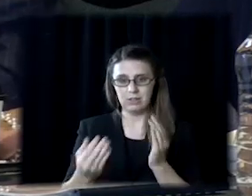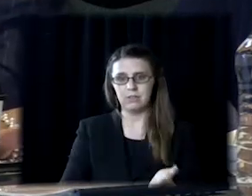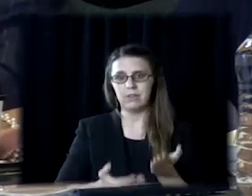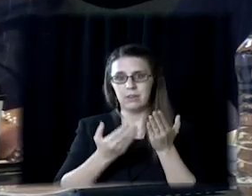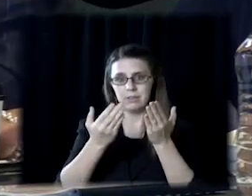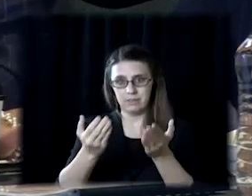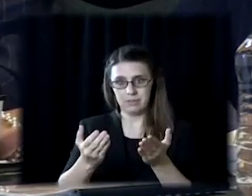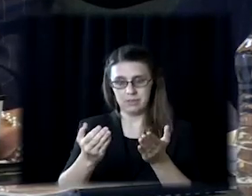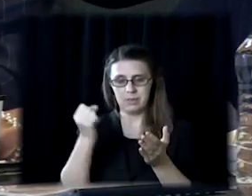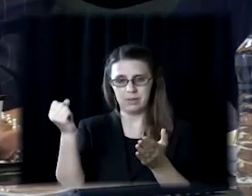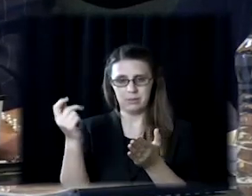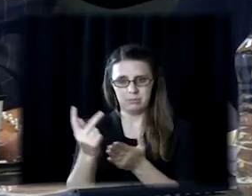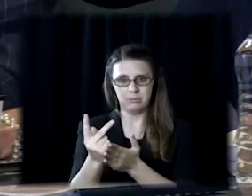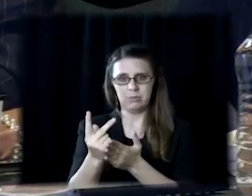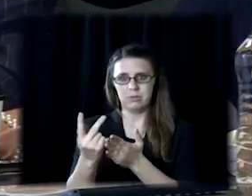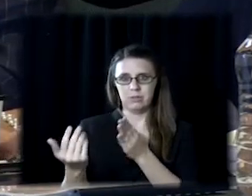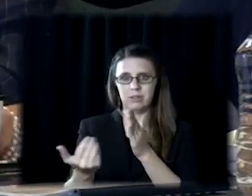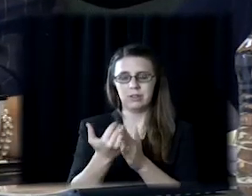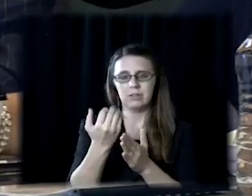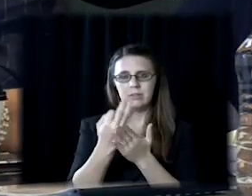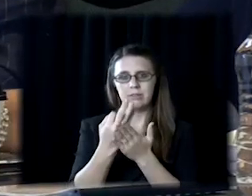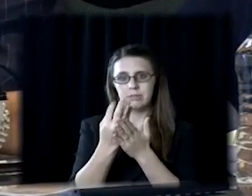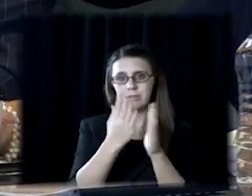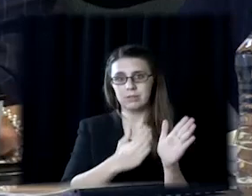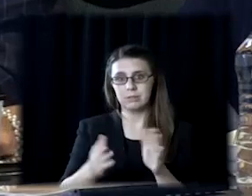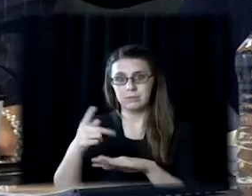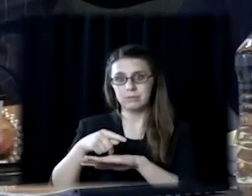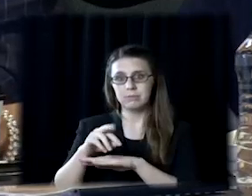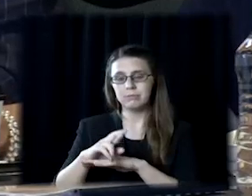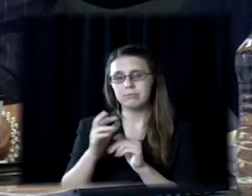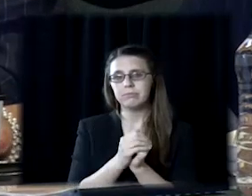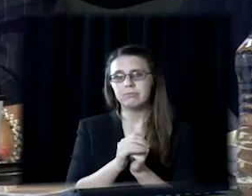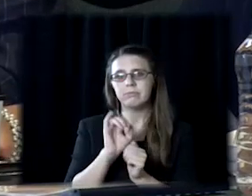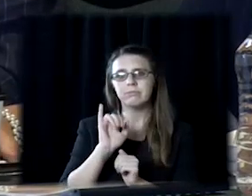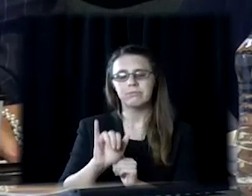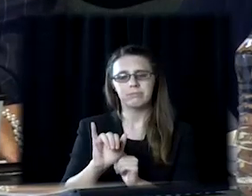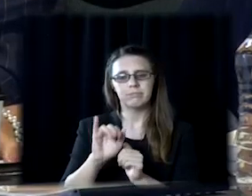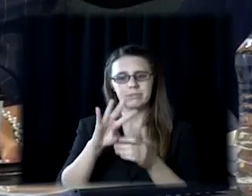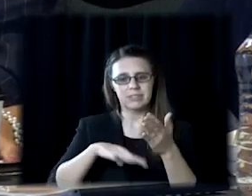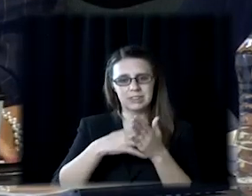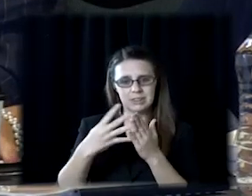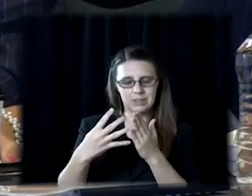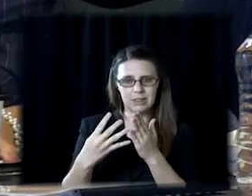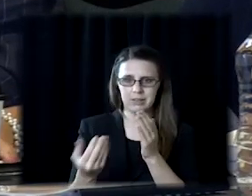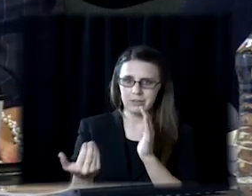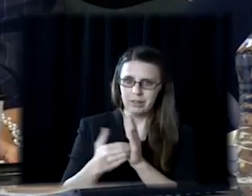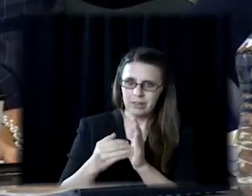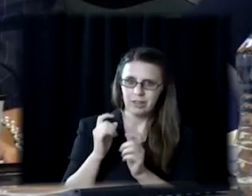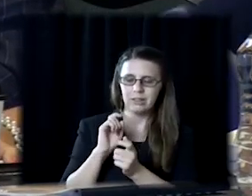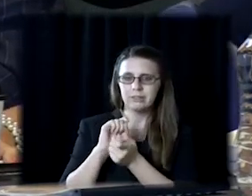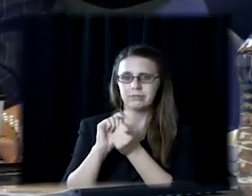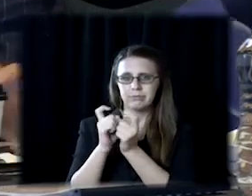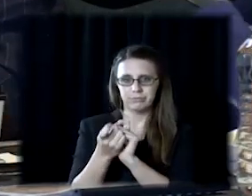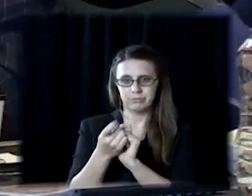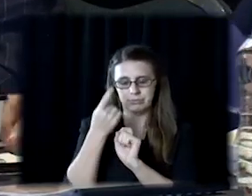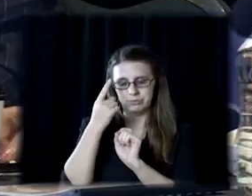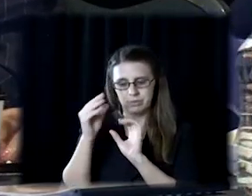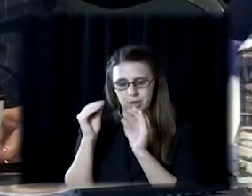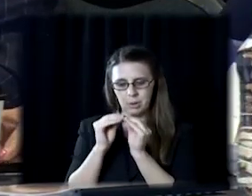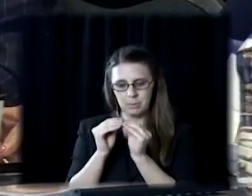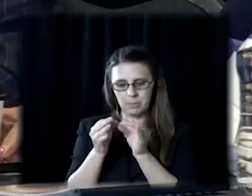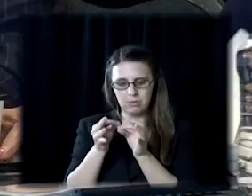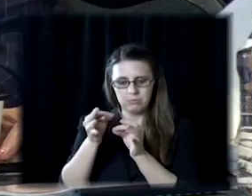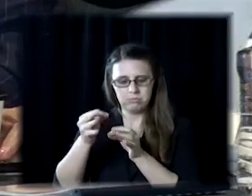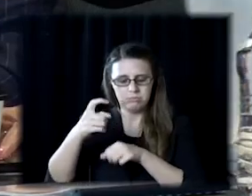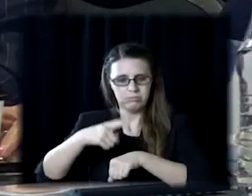revised fiscal plan for the Commonwealth of Puerto Rico, which schedule was subsequently revised to permit more time for the submission of the proposed fiscal